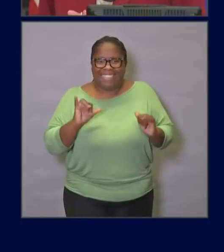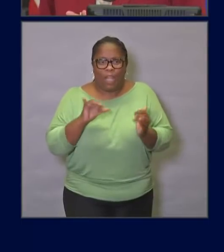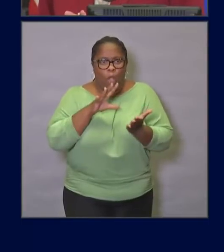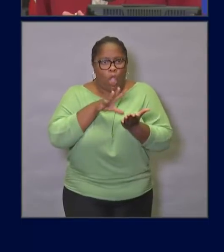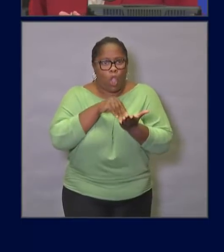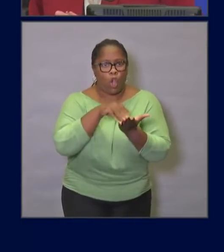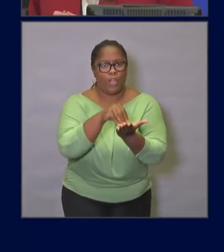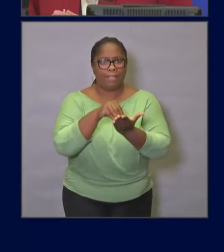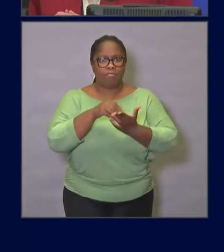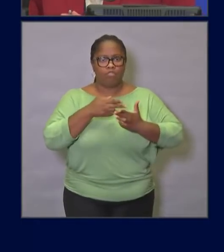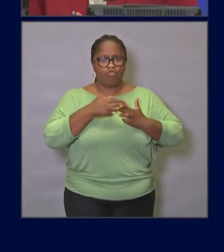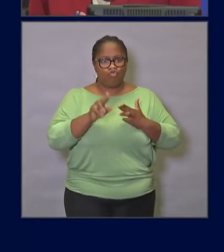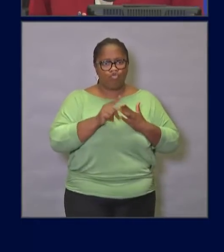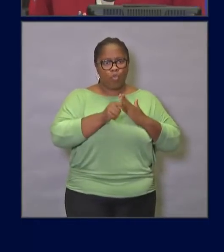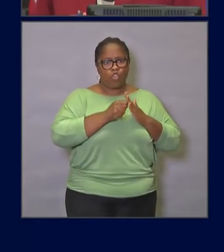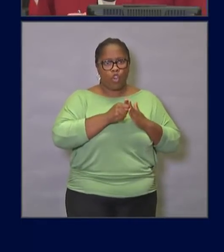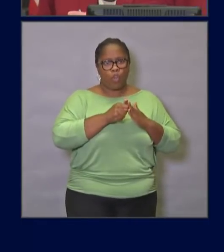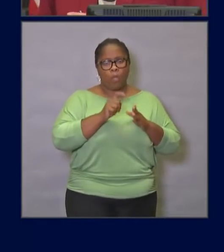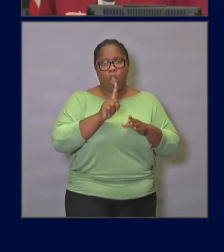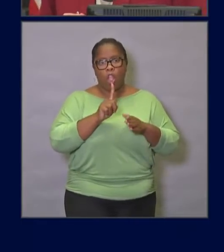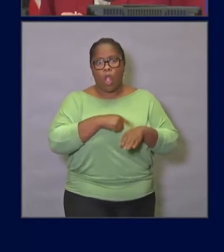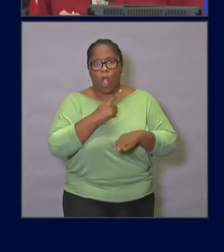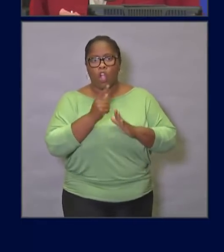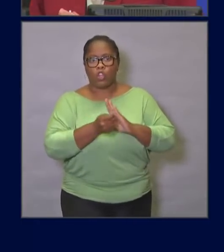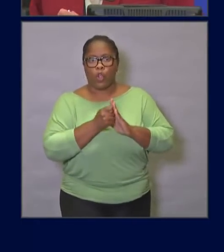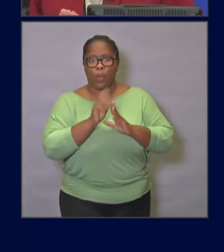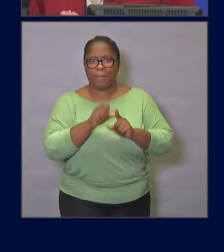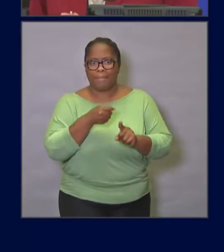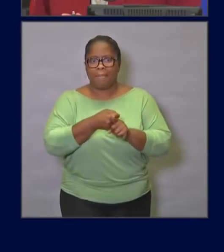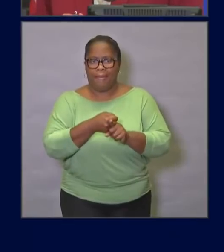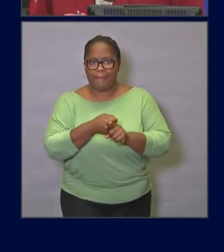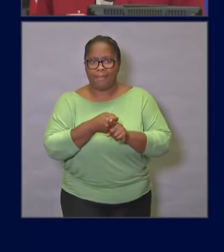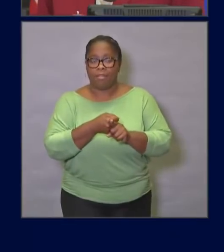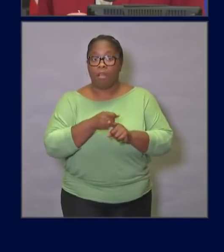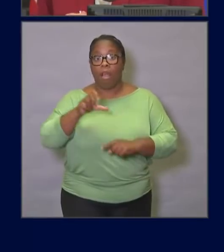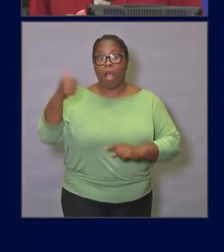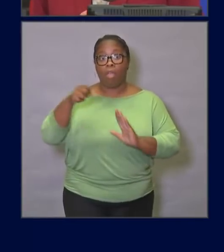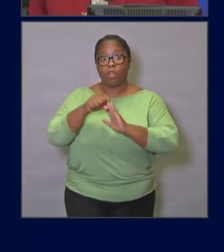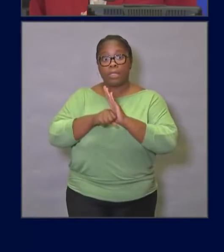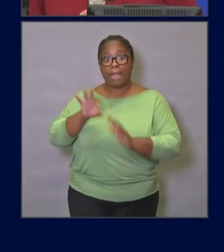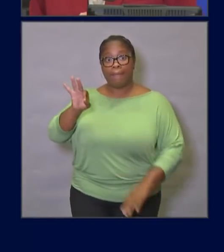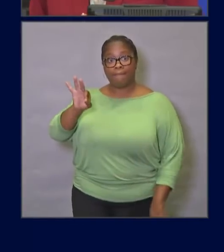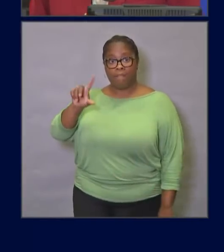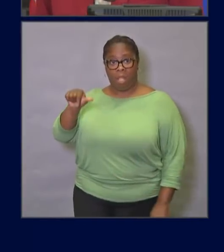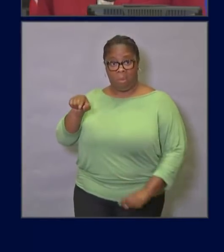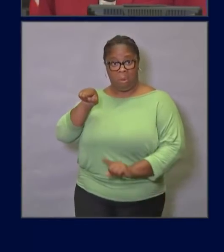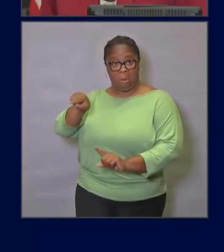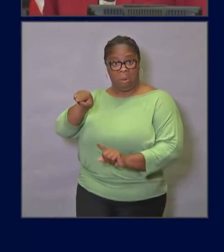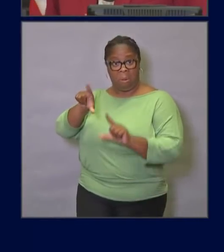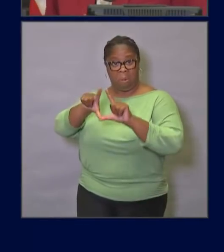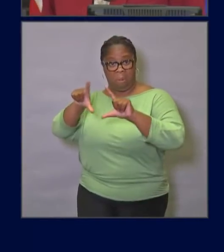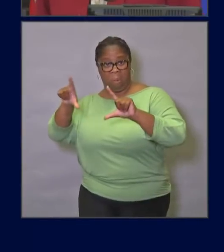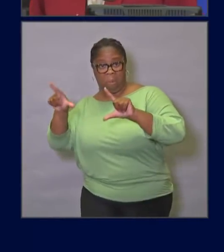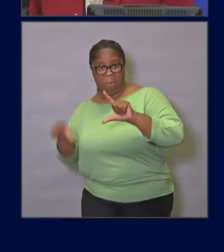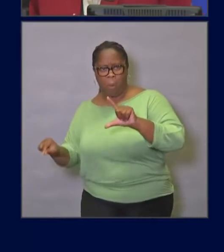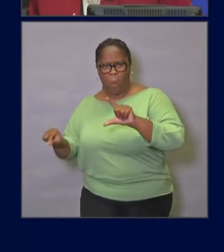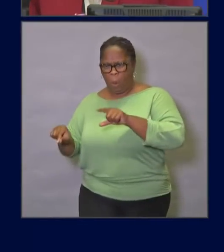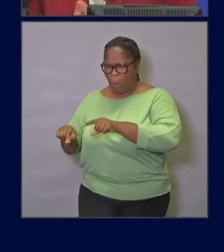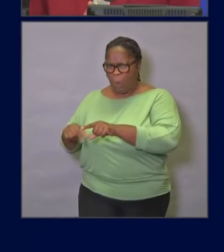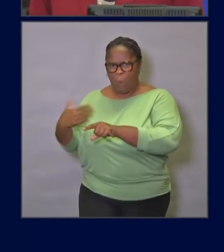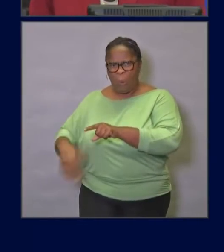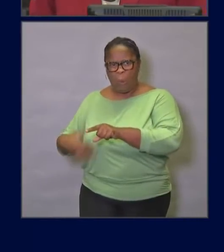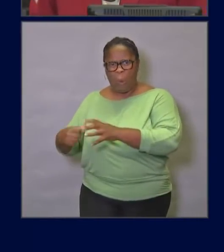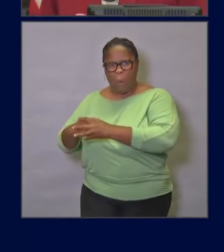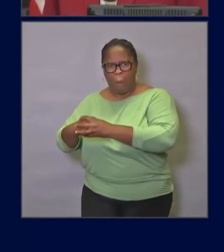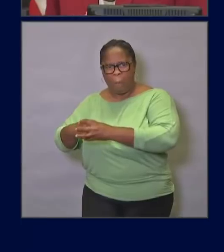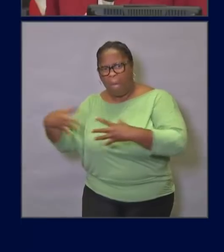of the virus. In other states, such as Florida, we have recently seen a spike in case rates among their children.